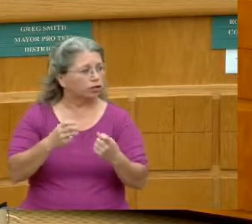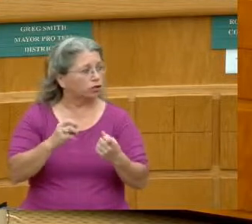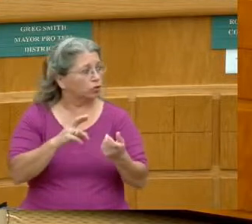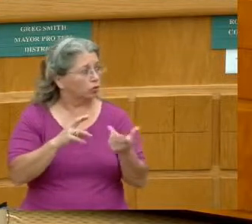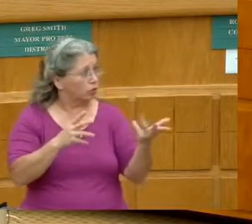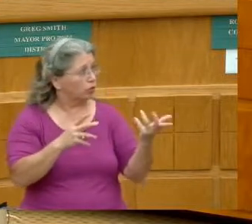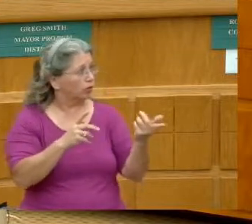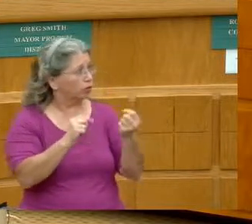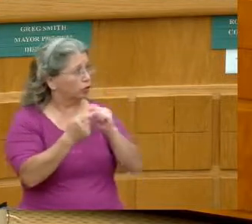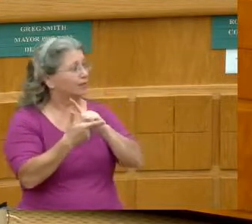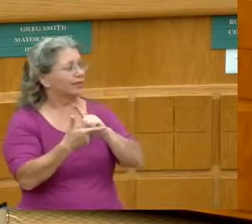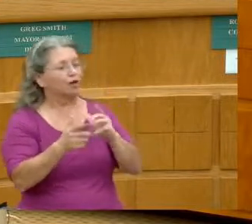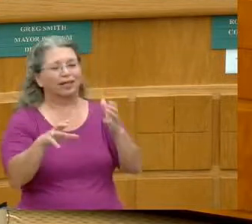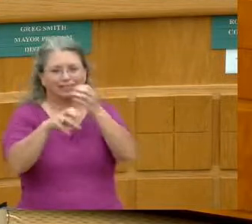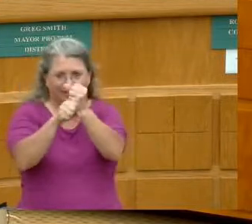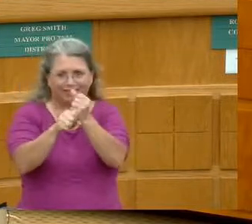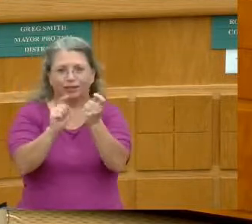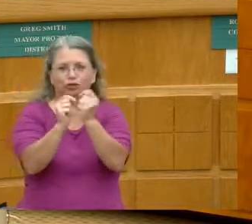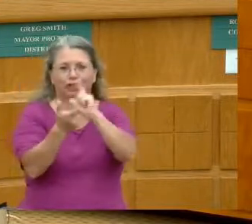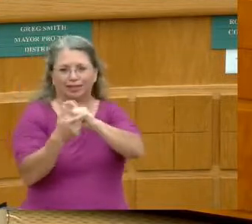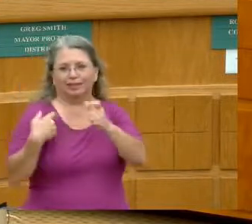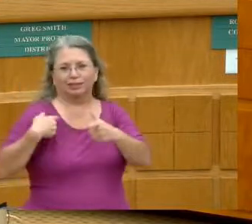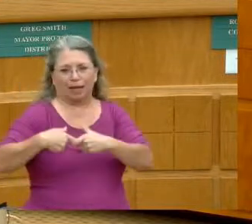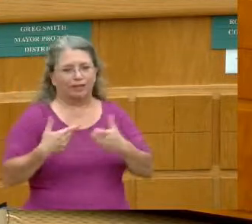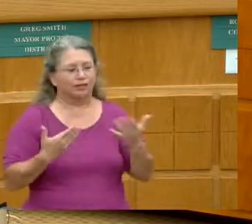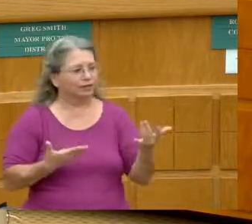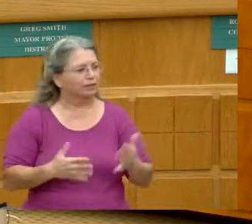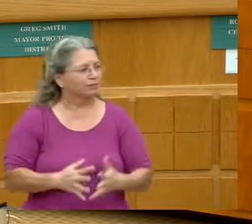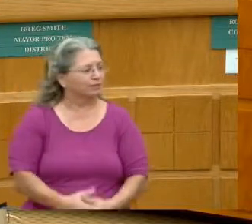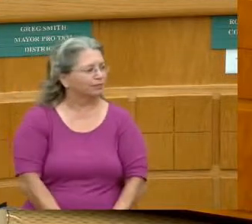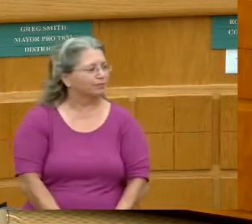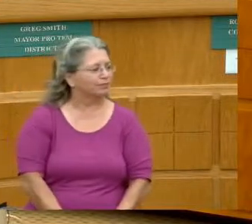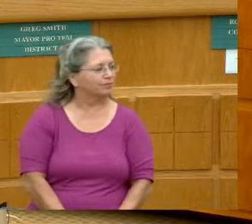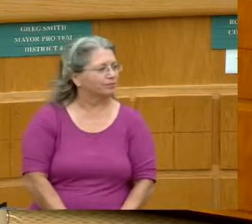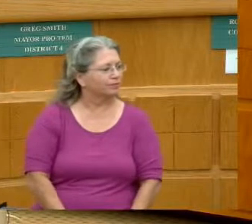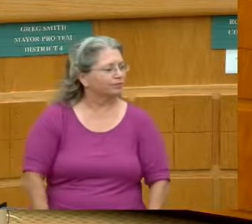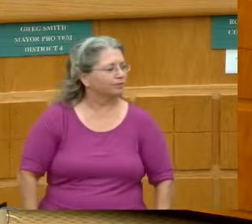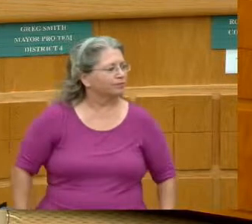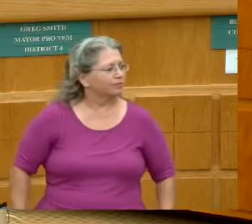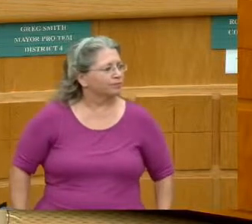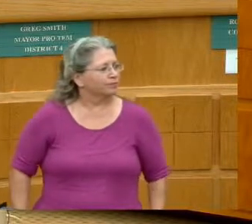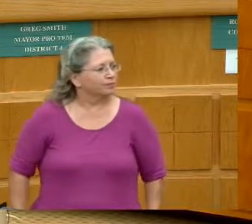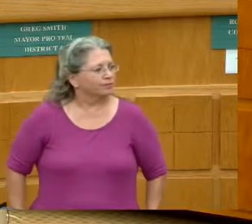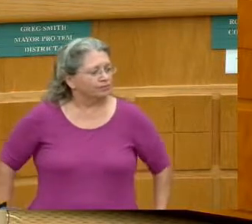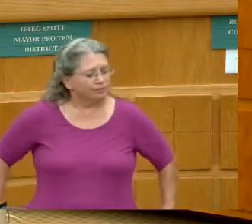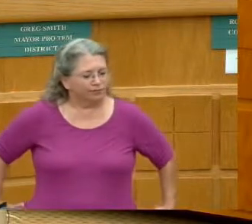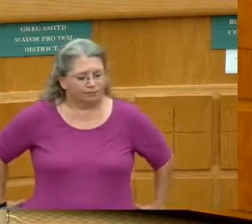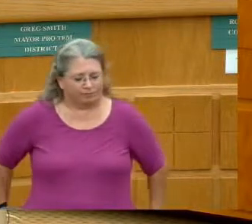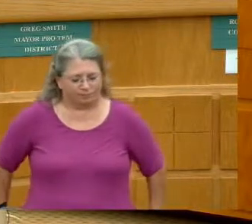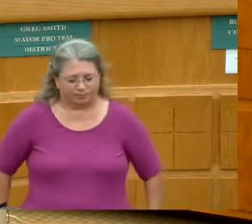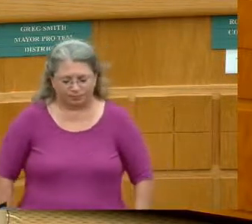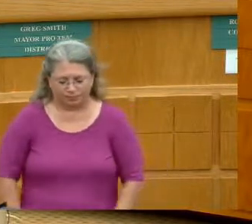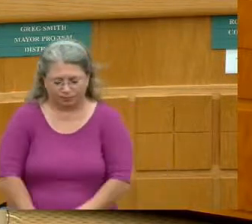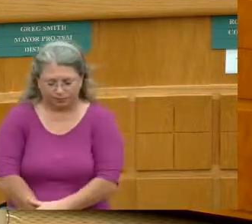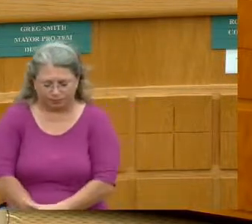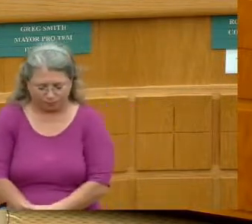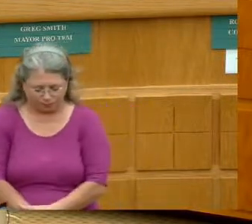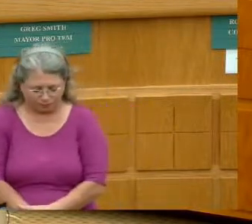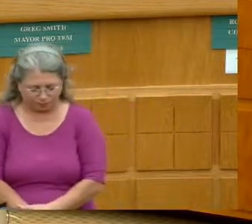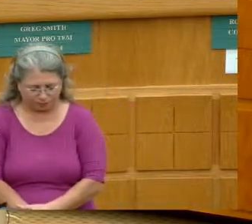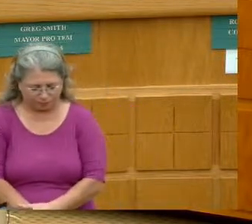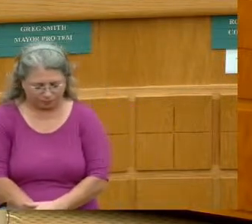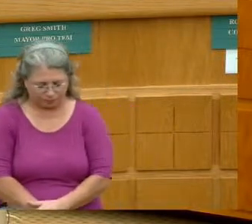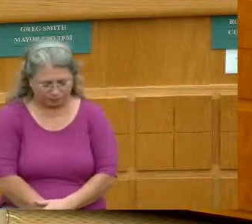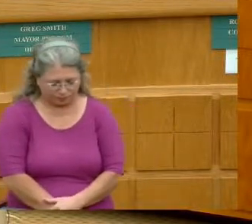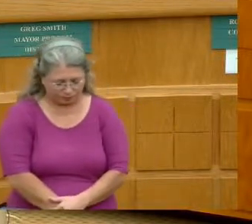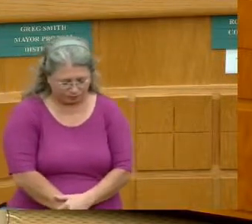translation. Translation, we'll do the translation. Okay. En resumen, de acuerdo a la información más reciente, el reporte de casos por COVID-19 en el área de la